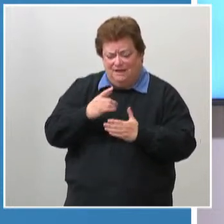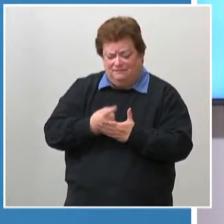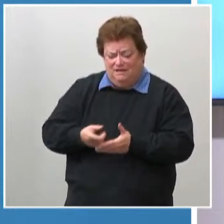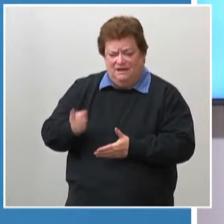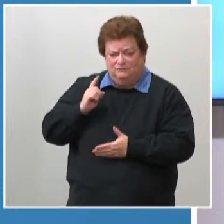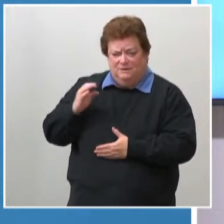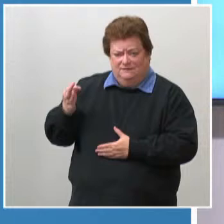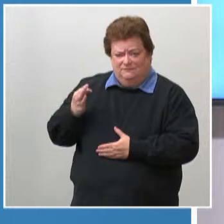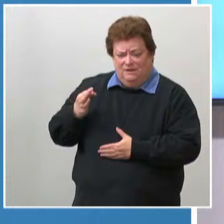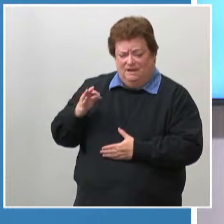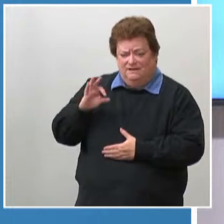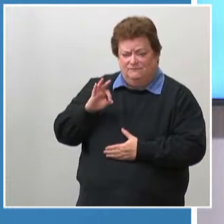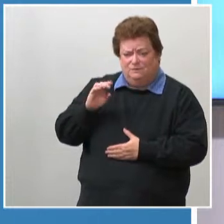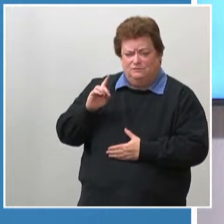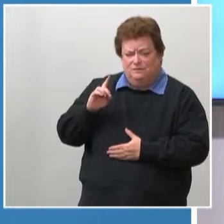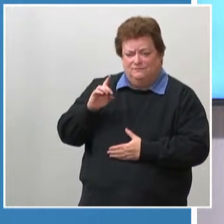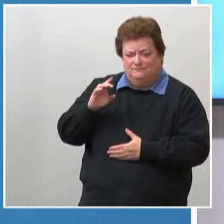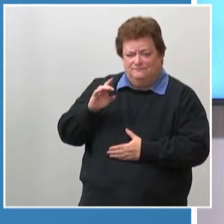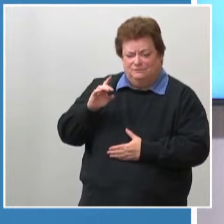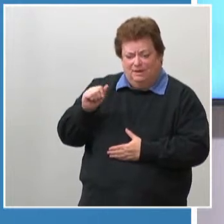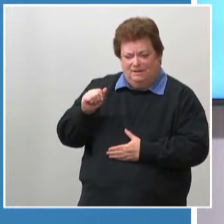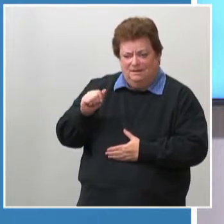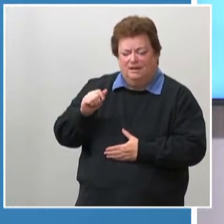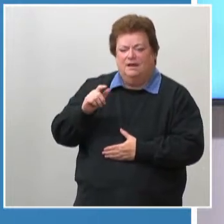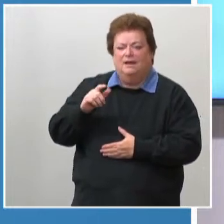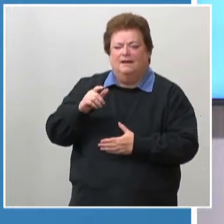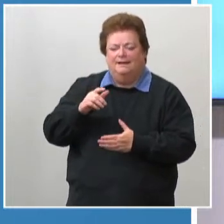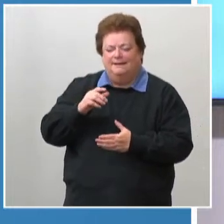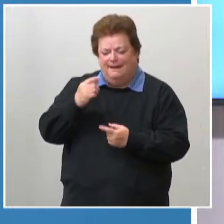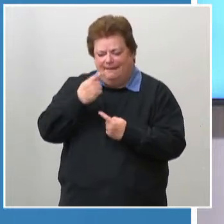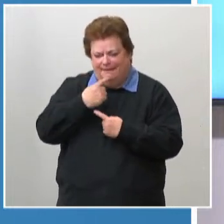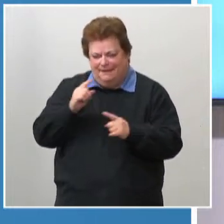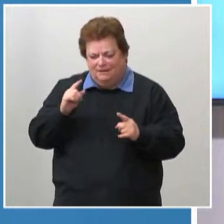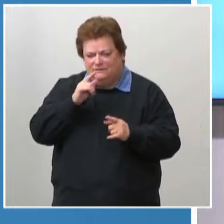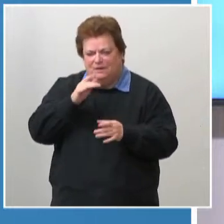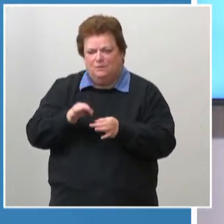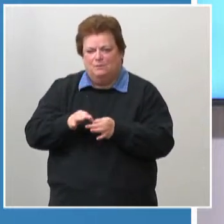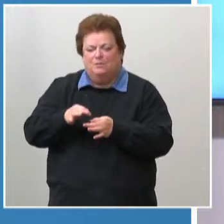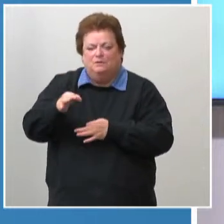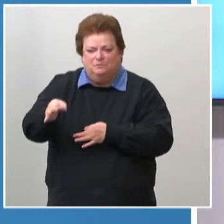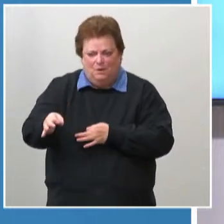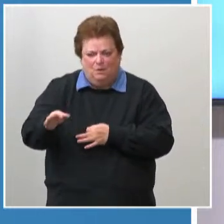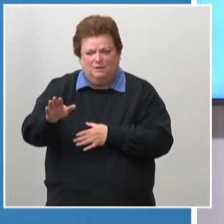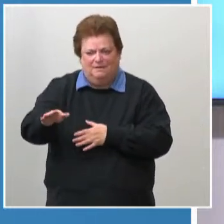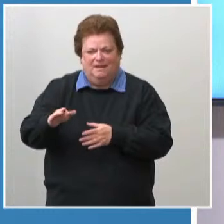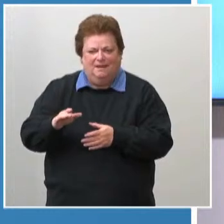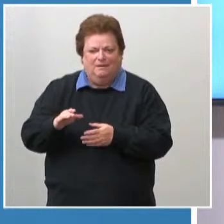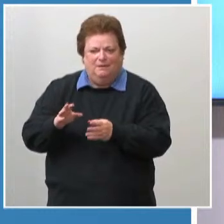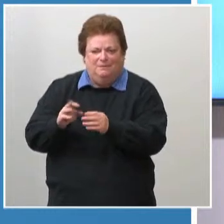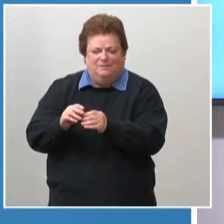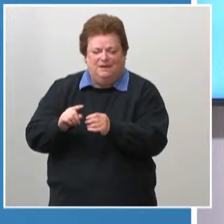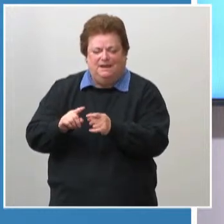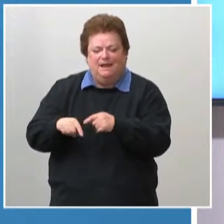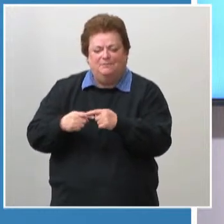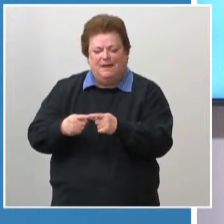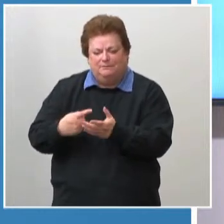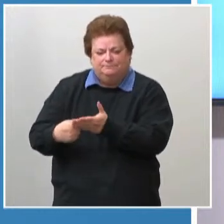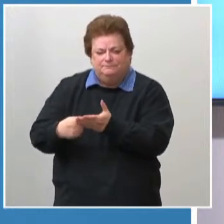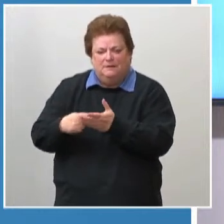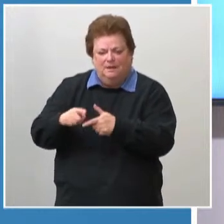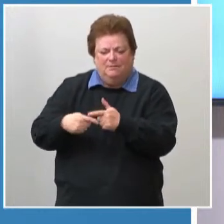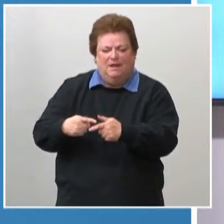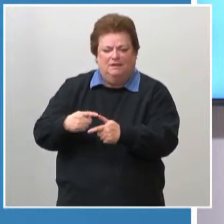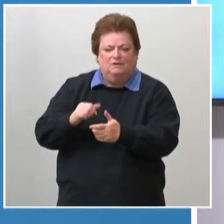Food and Drug Administration announced that it was postponing its advisory committee meeting about the authorization of the